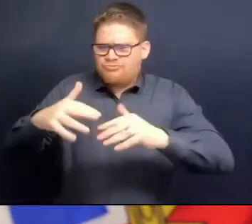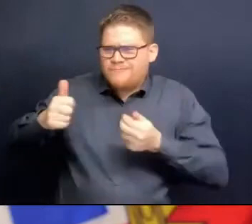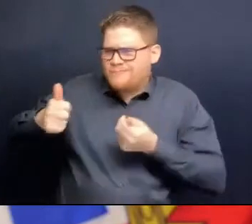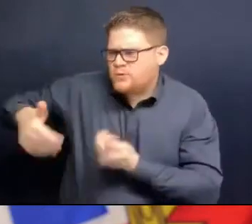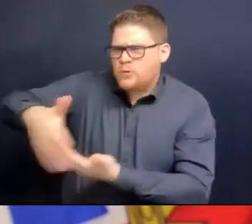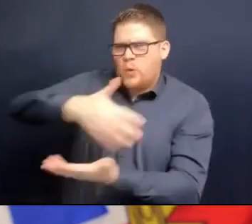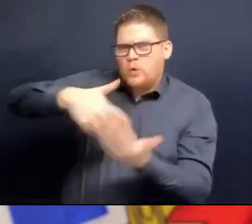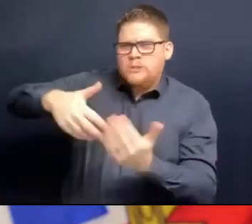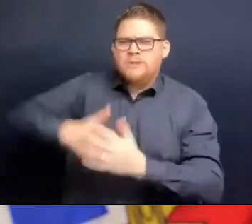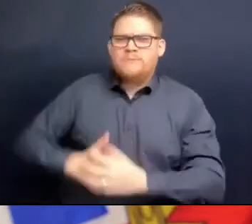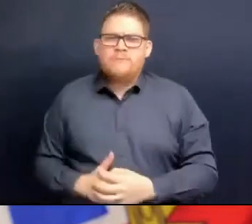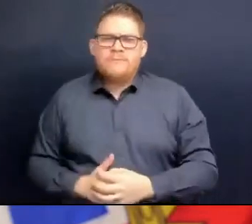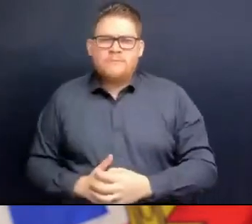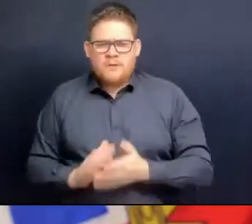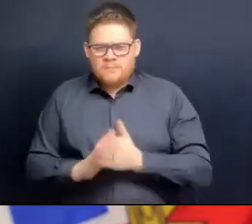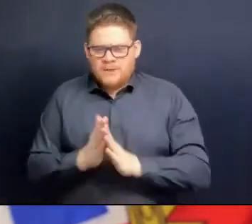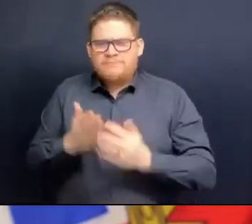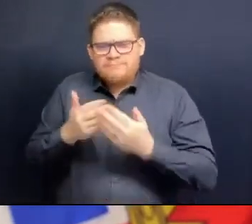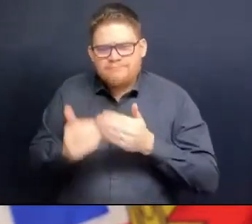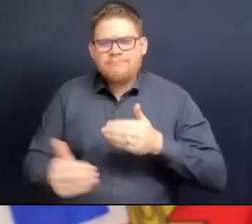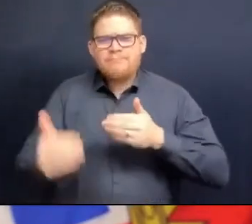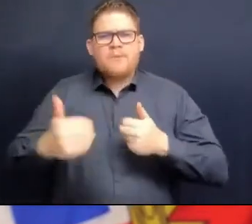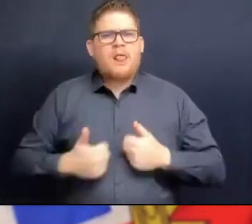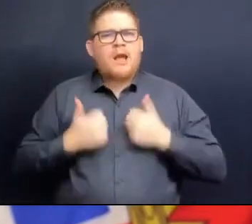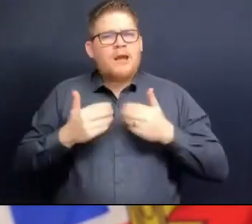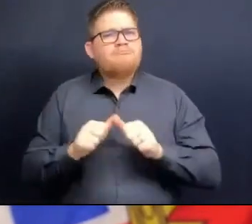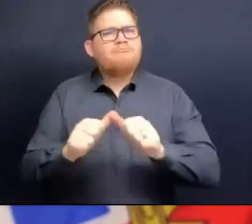celebrations in our life soon.